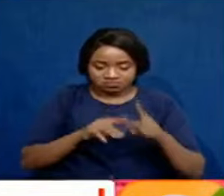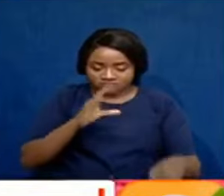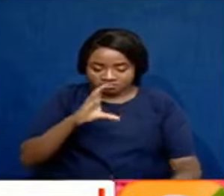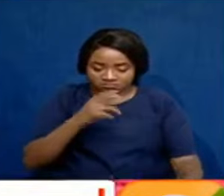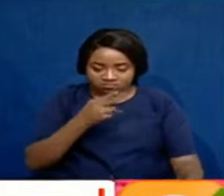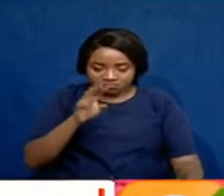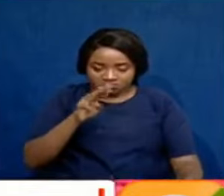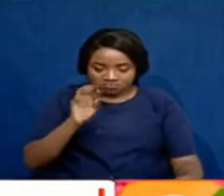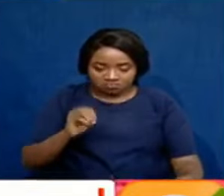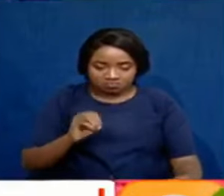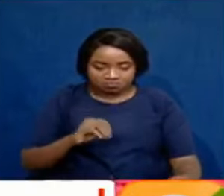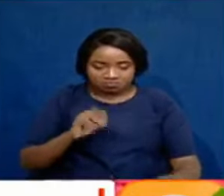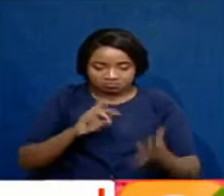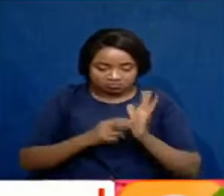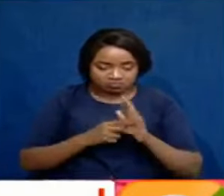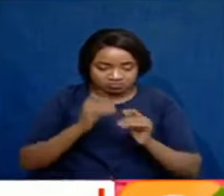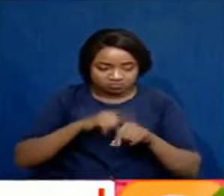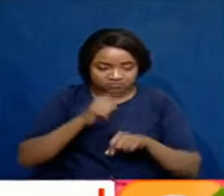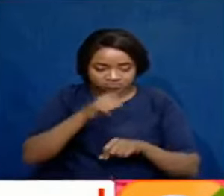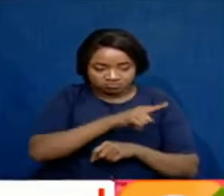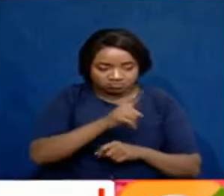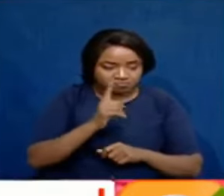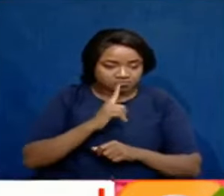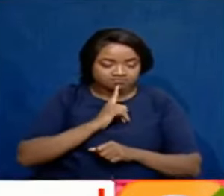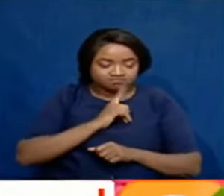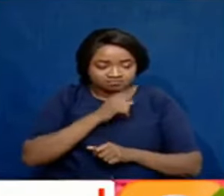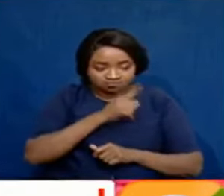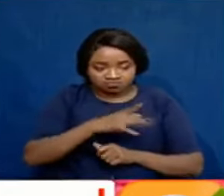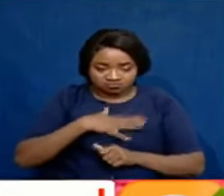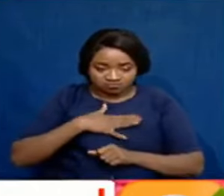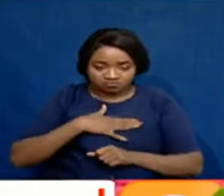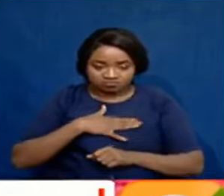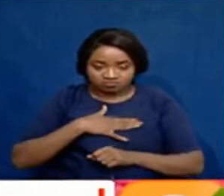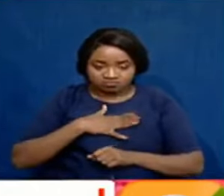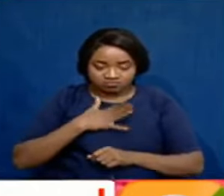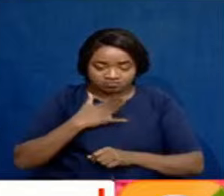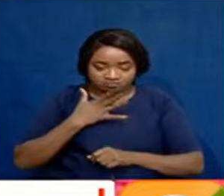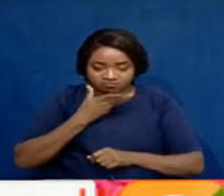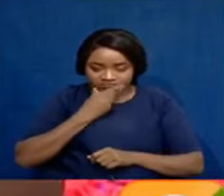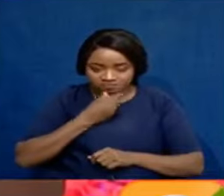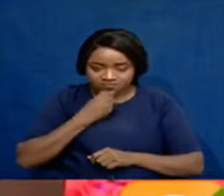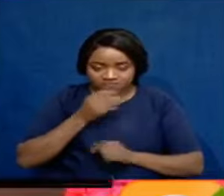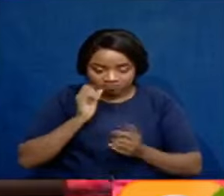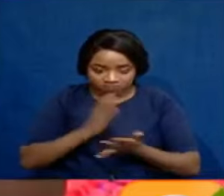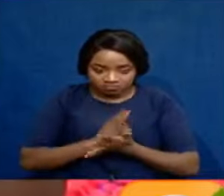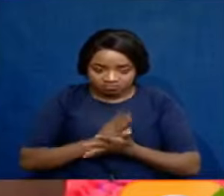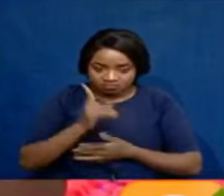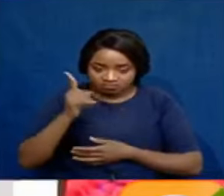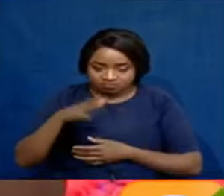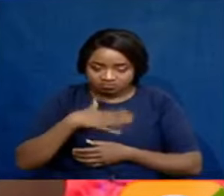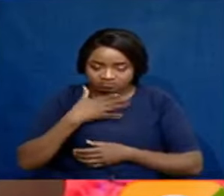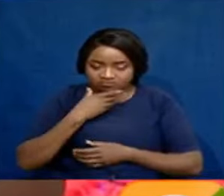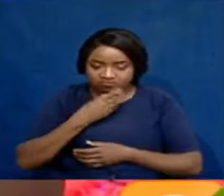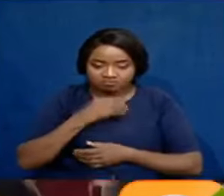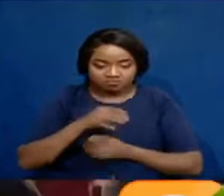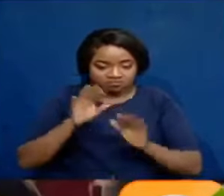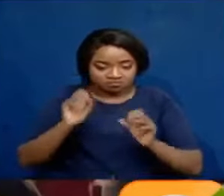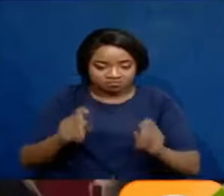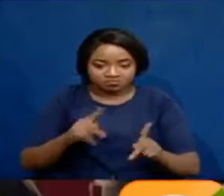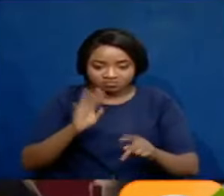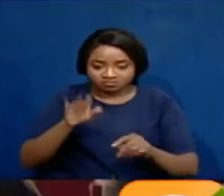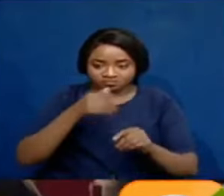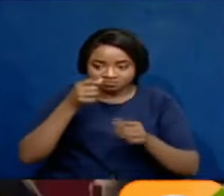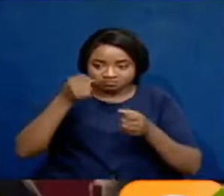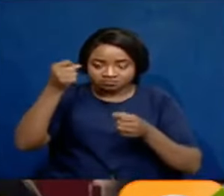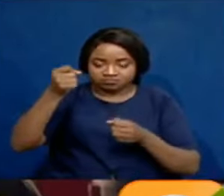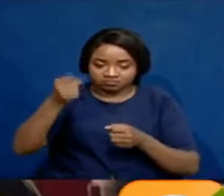forth, so on and so forth. So when you say you have a cancer center, for heaven's sake, what cancer center are we talking about? All right, so yes. I'll press pause on the